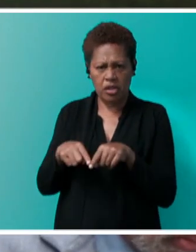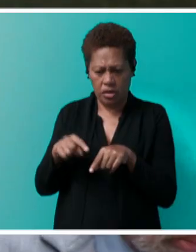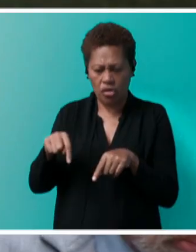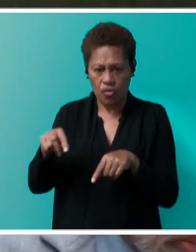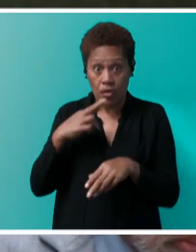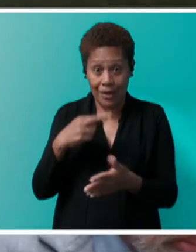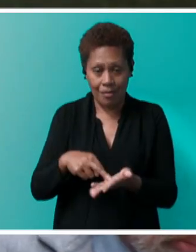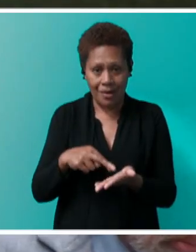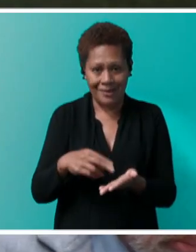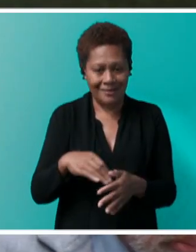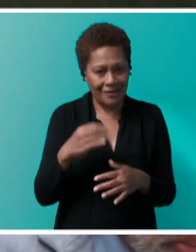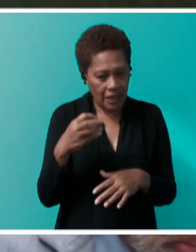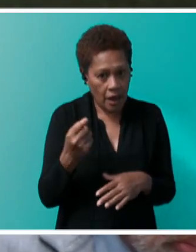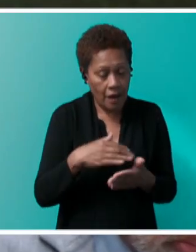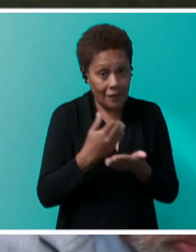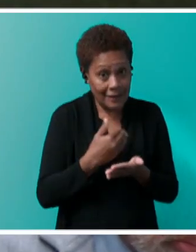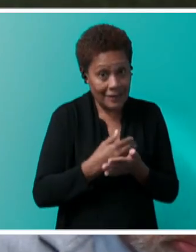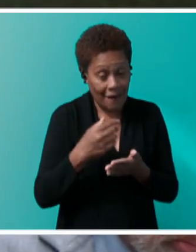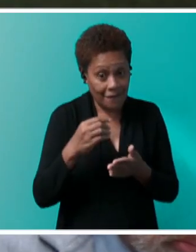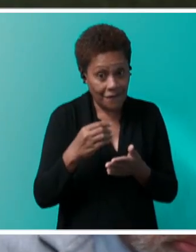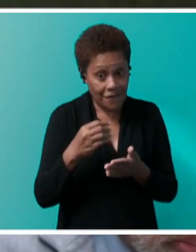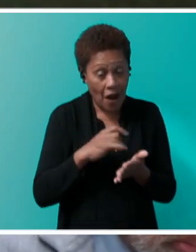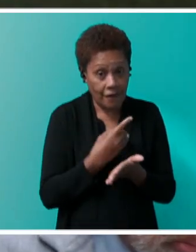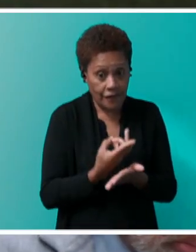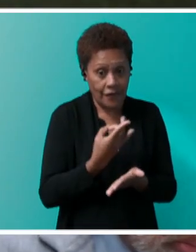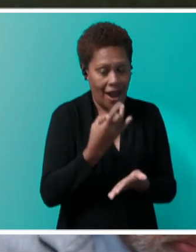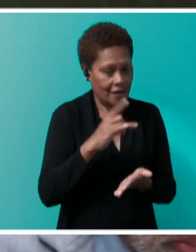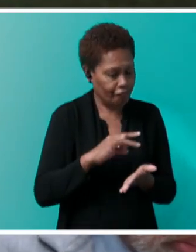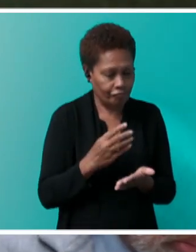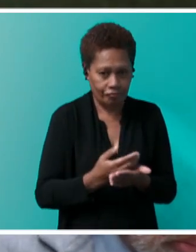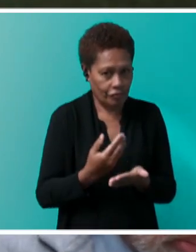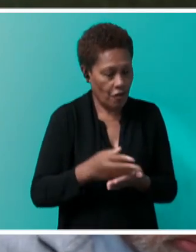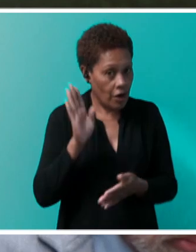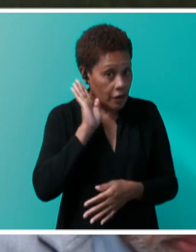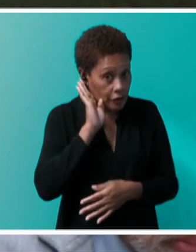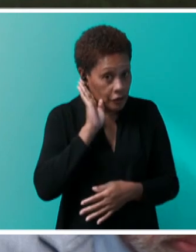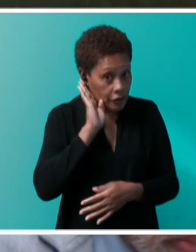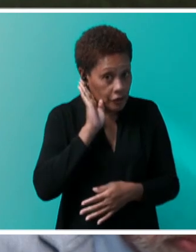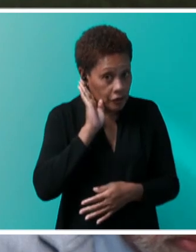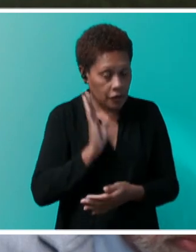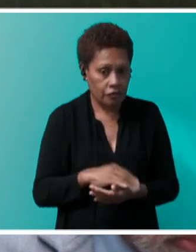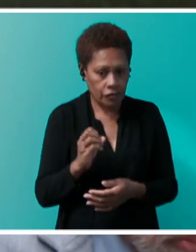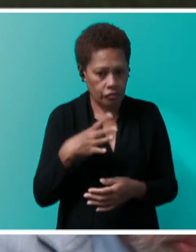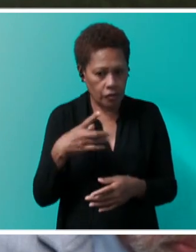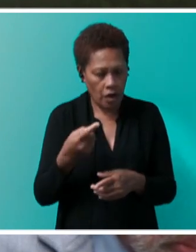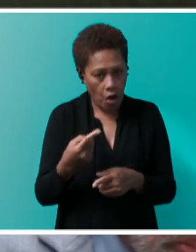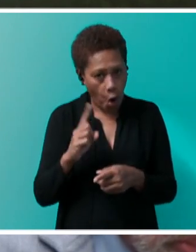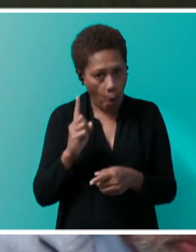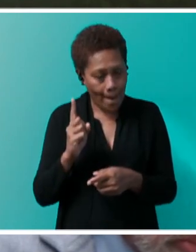continue to engage Save the Children Fund to ensure that children themselves are heard and actively contribute to shaping safety measures from their